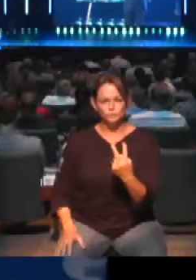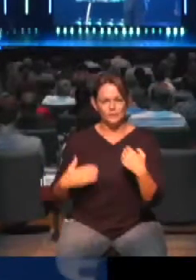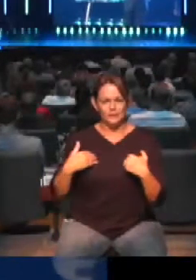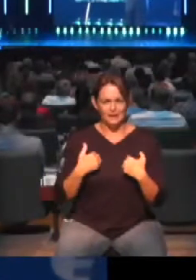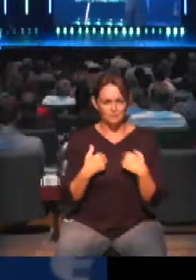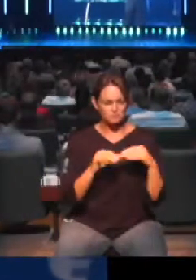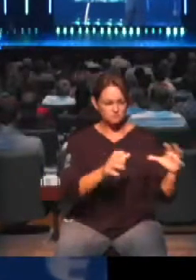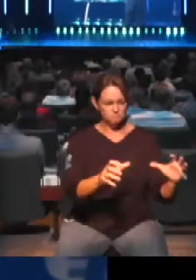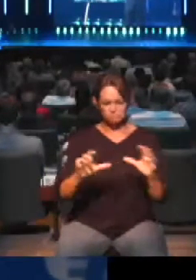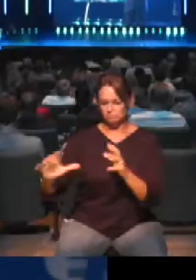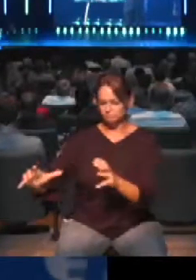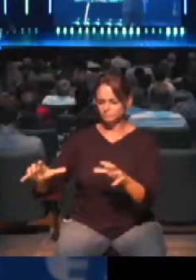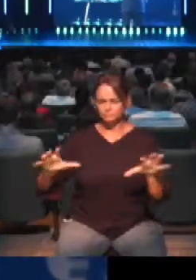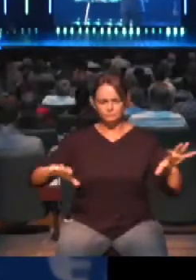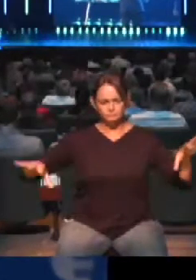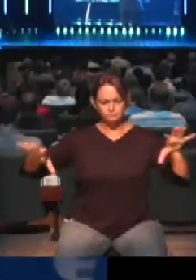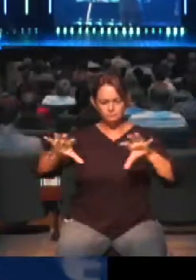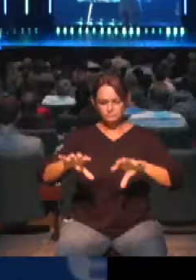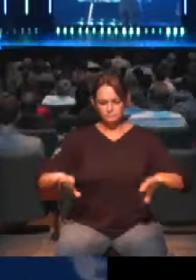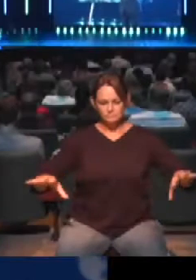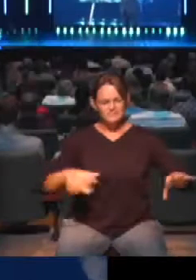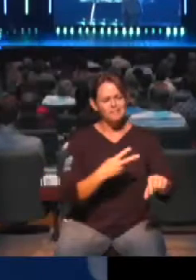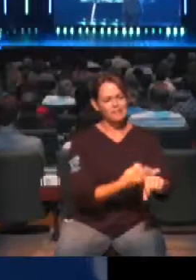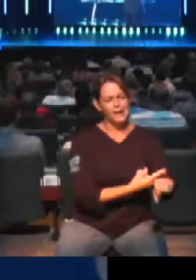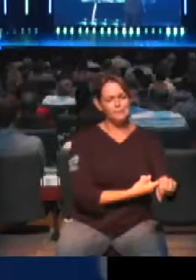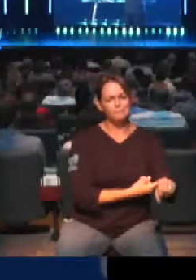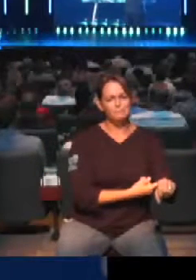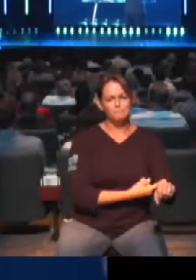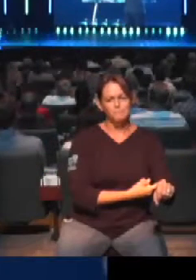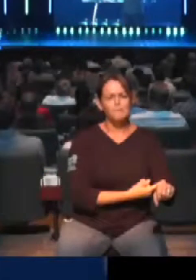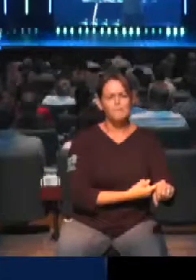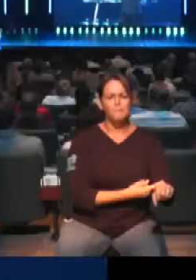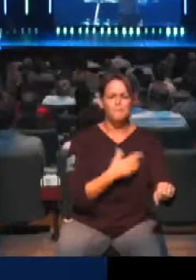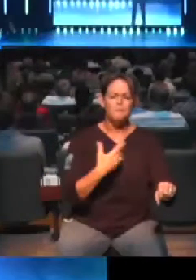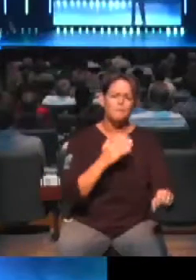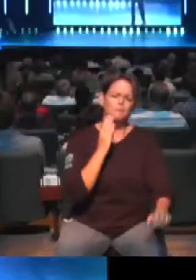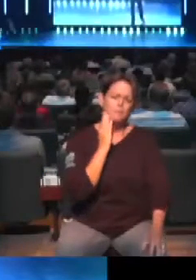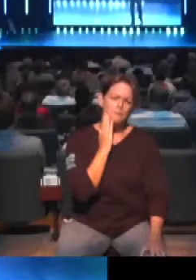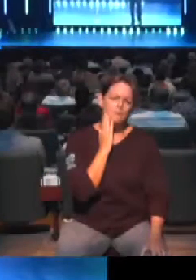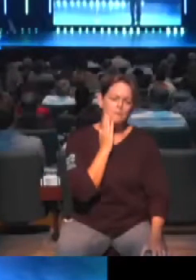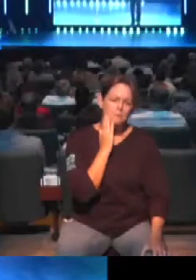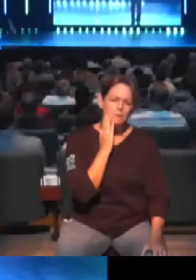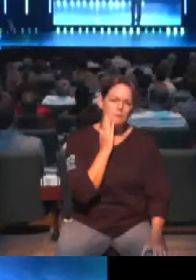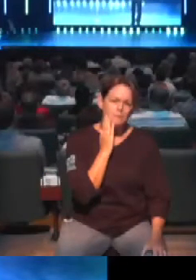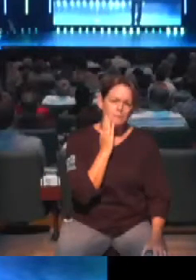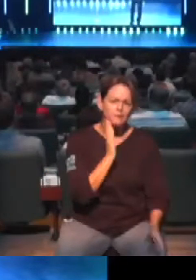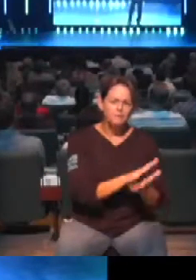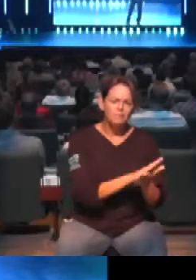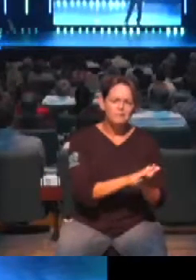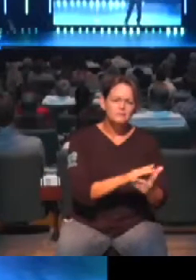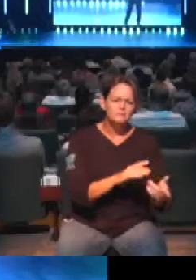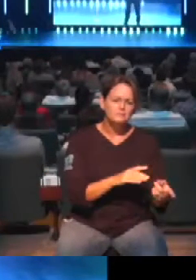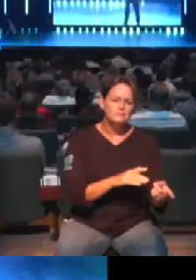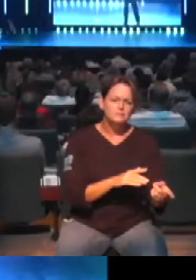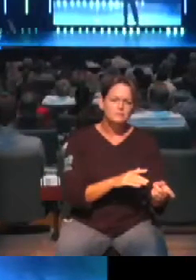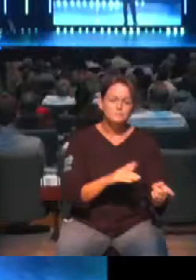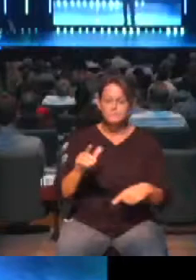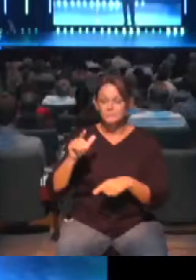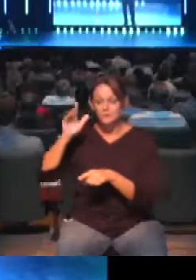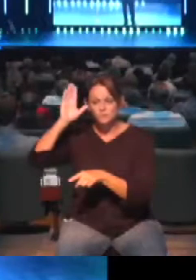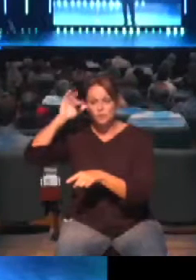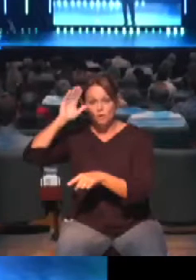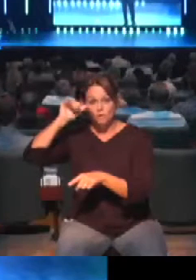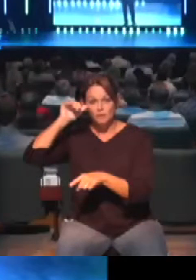classifications of animals. One, the lamb is exemplary, an example of clean animals. The donkey